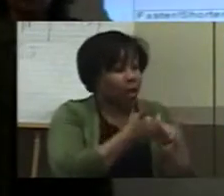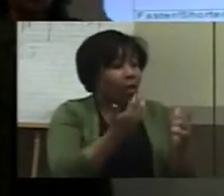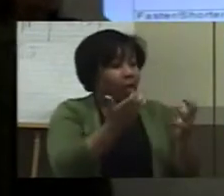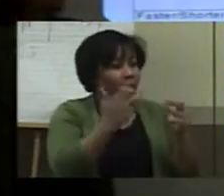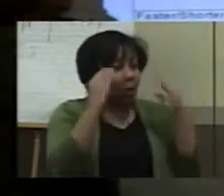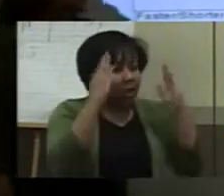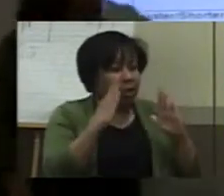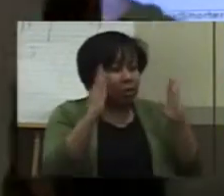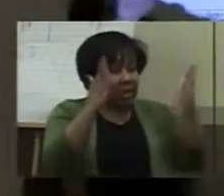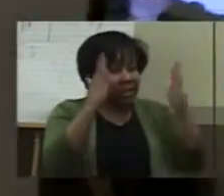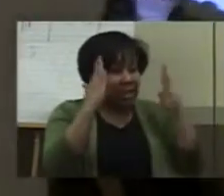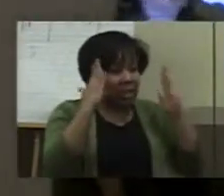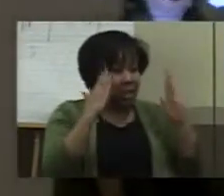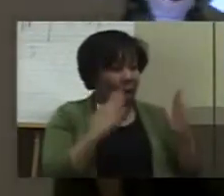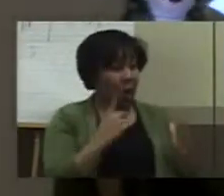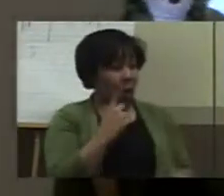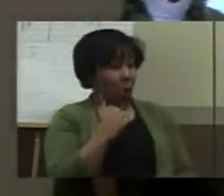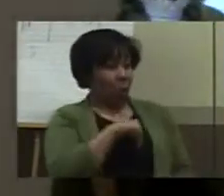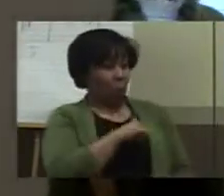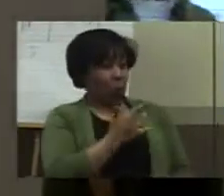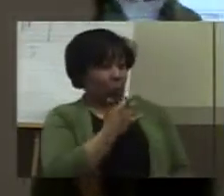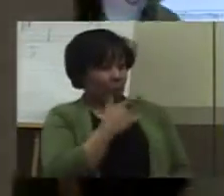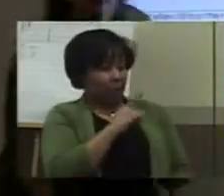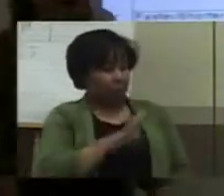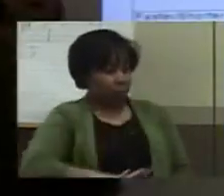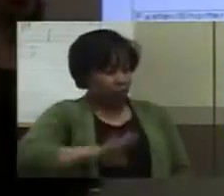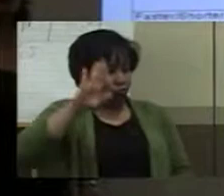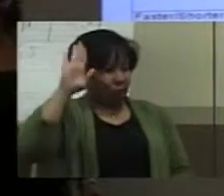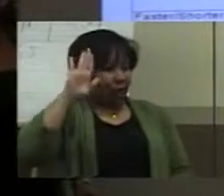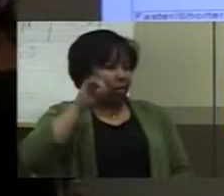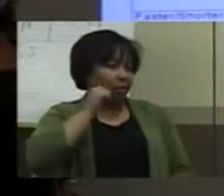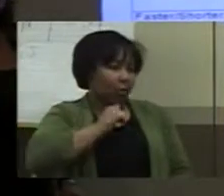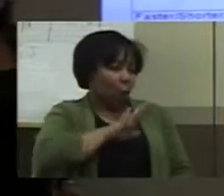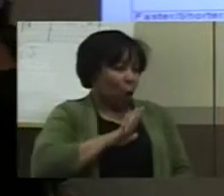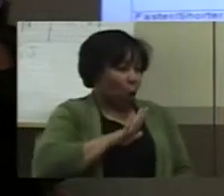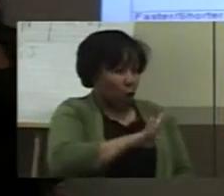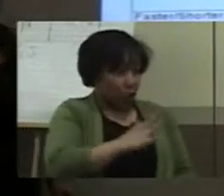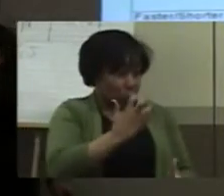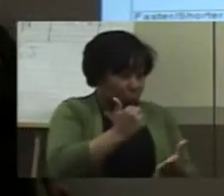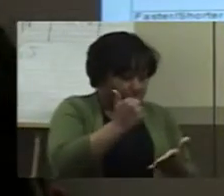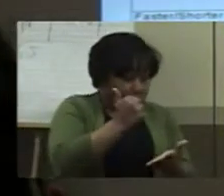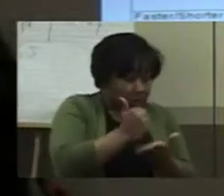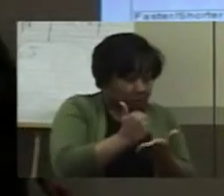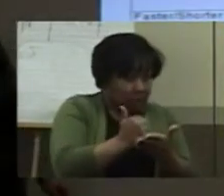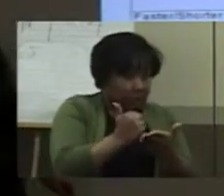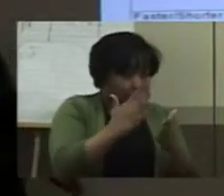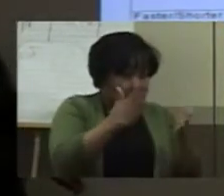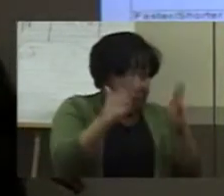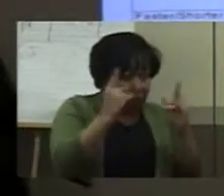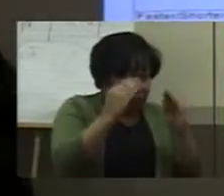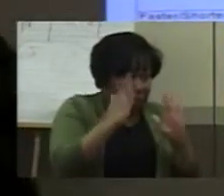attention, but we want the student to raise her hand when she wants teacher attention.